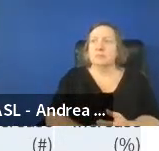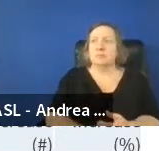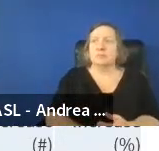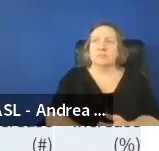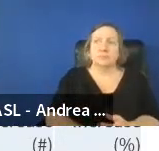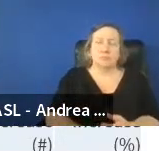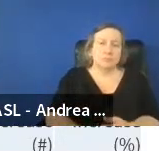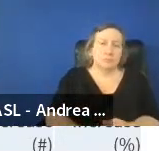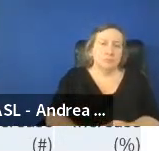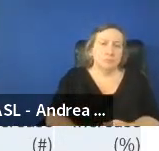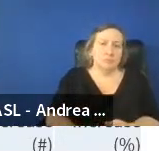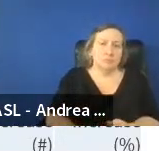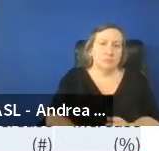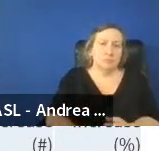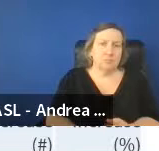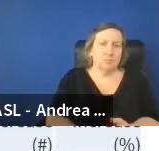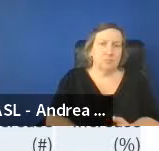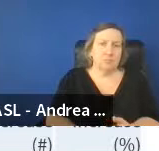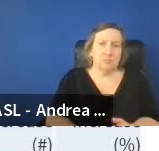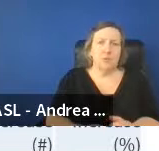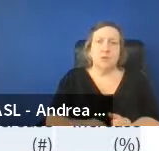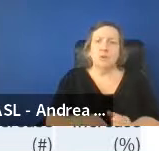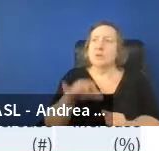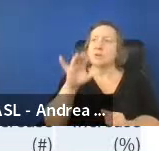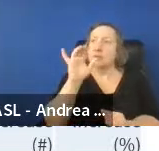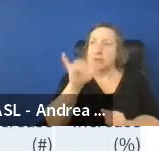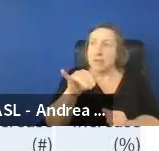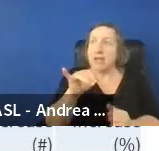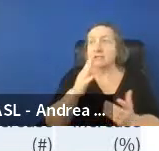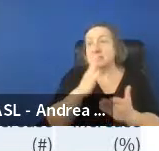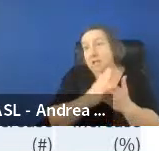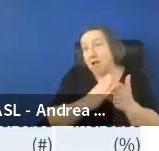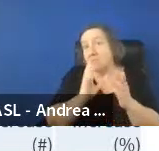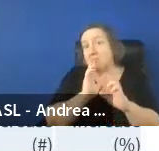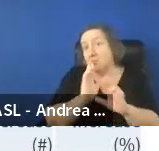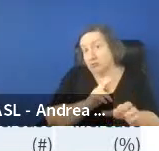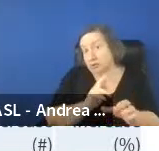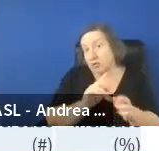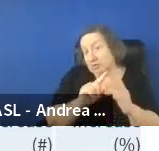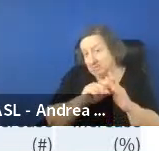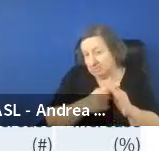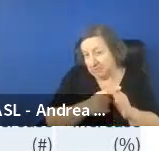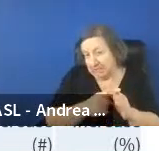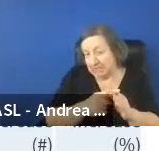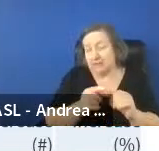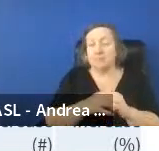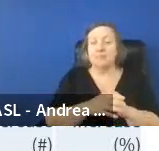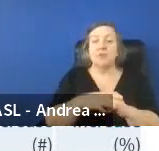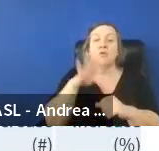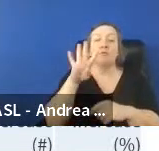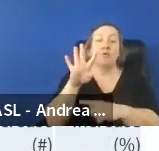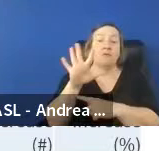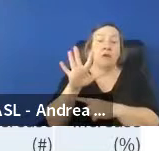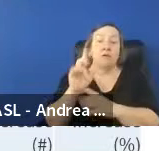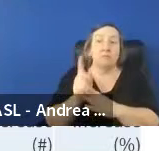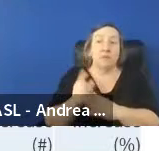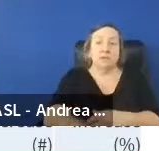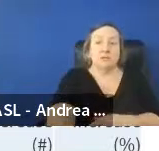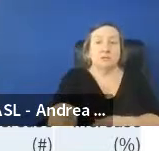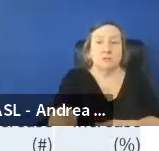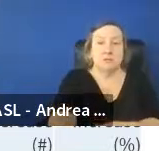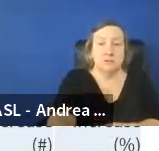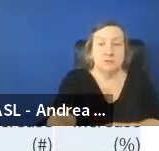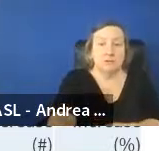And these are the beginning of some of the results. So in 45 minutes during the